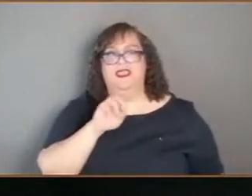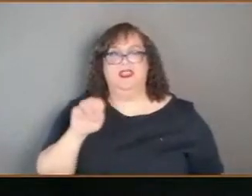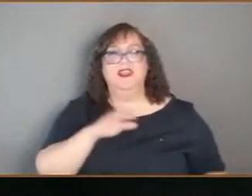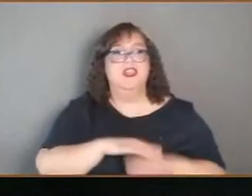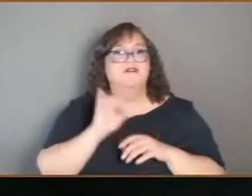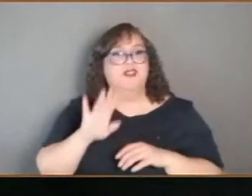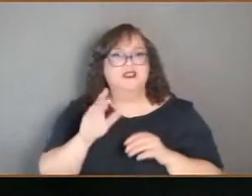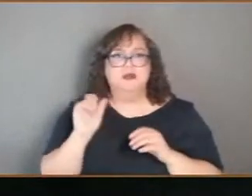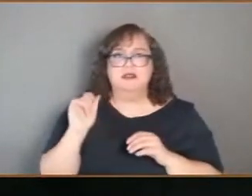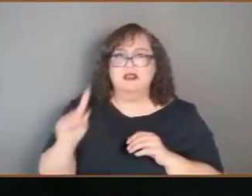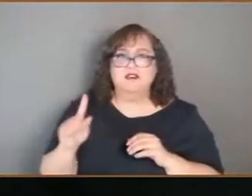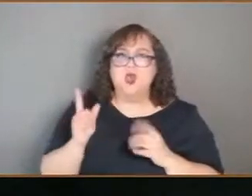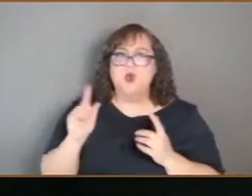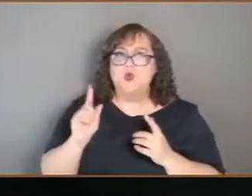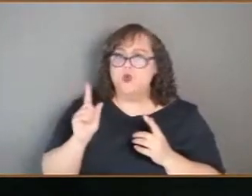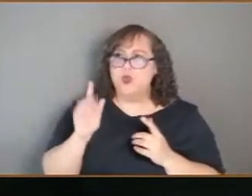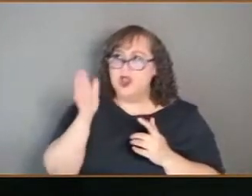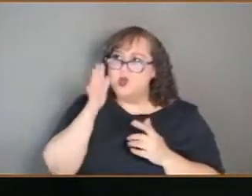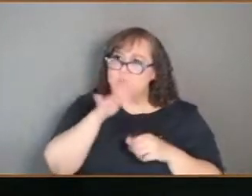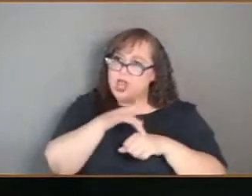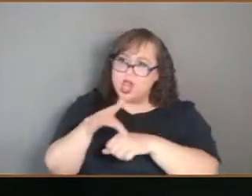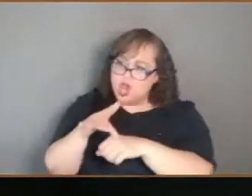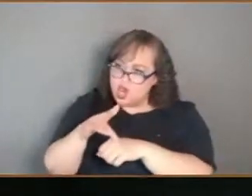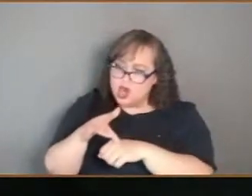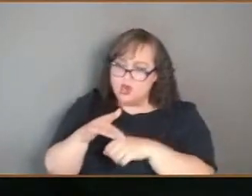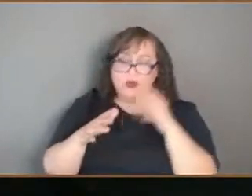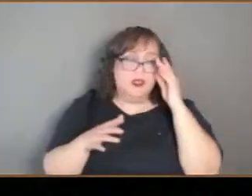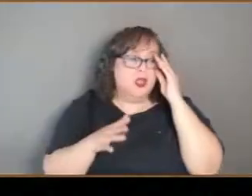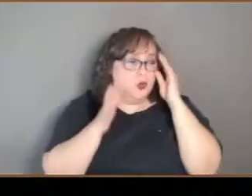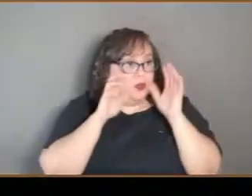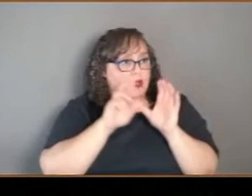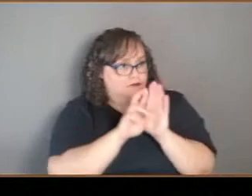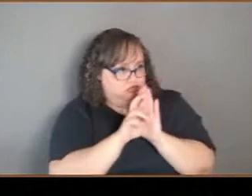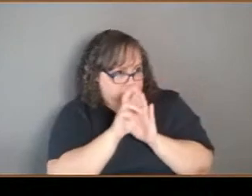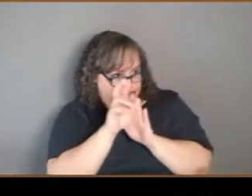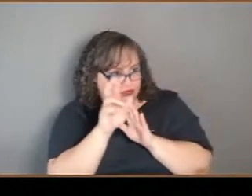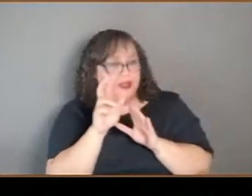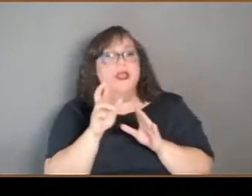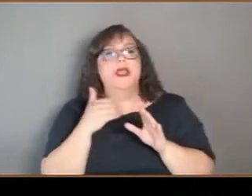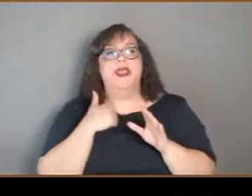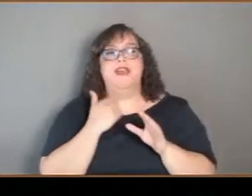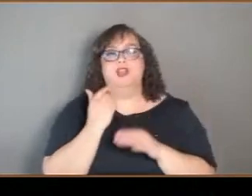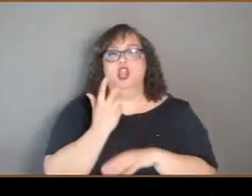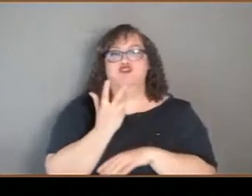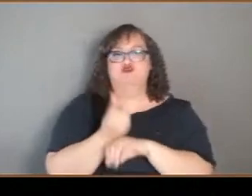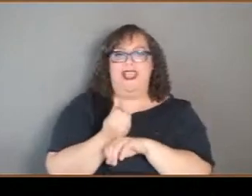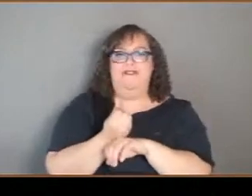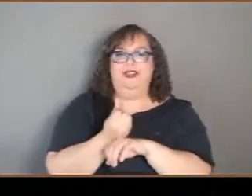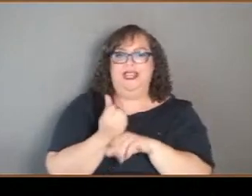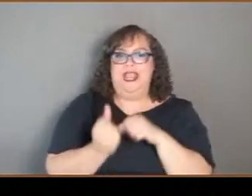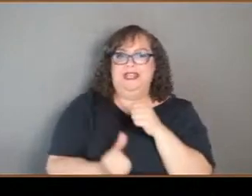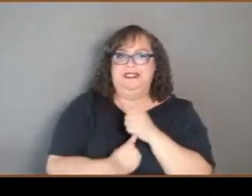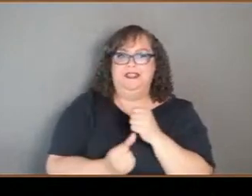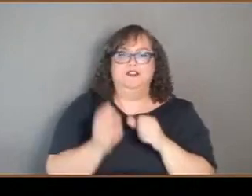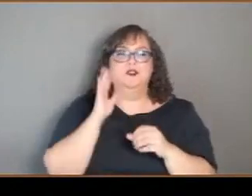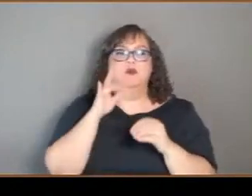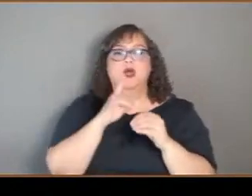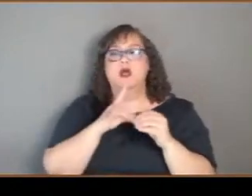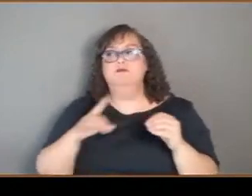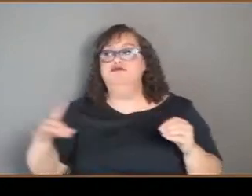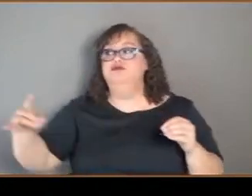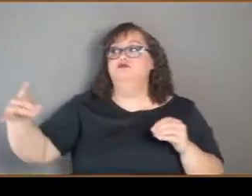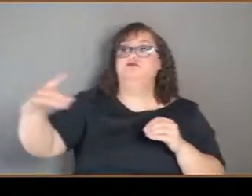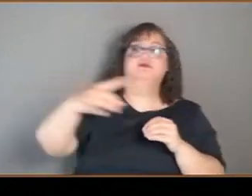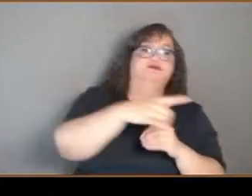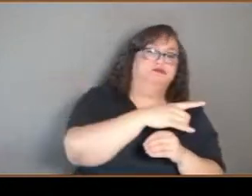great question. So it's going to launch from the Earth, and then we do some gravity assist. So it'll basically come back to the Earth in about a year's time, and then in 3 years'